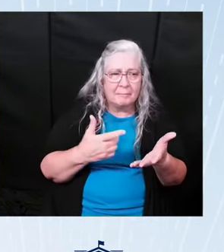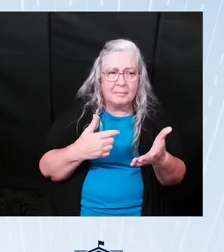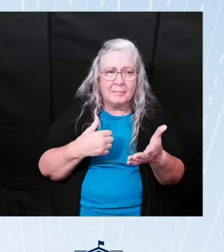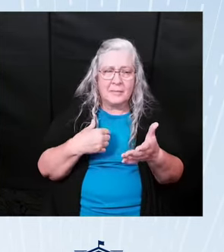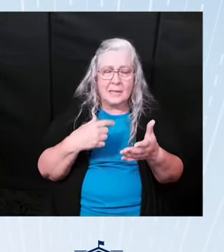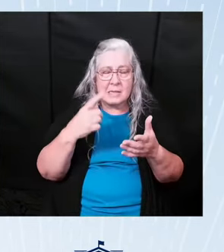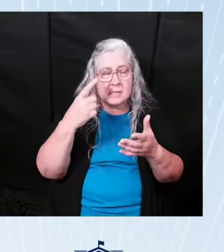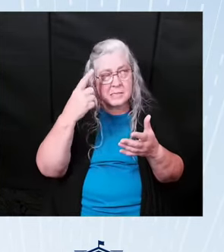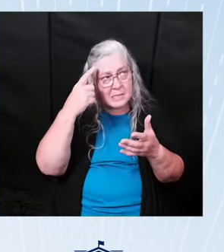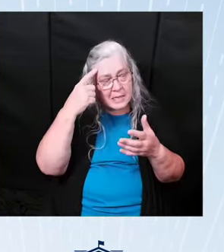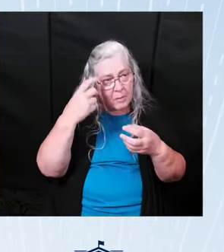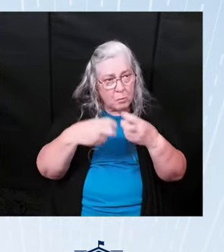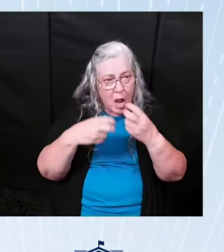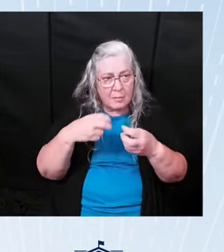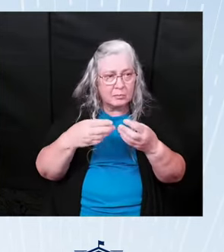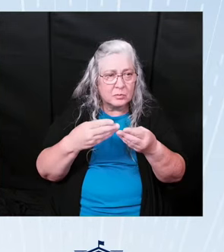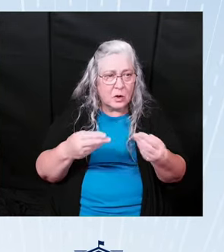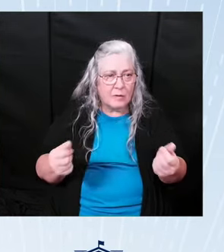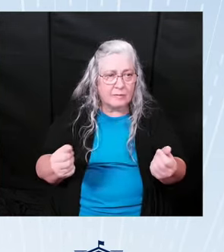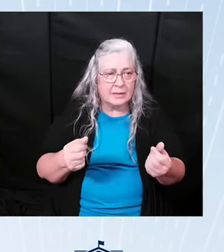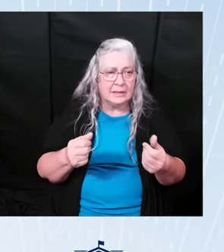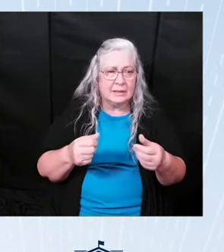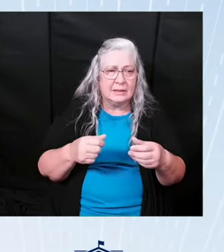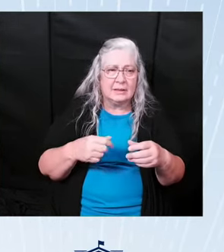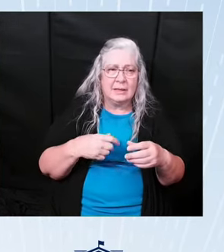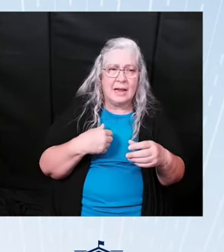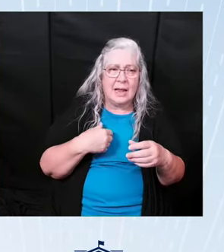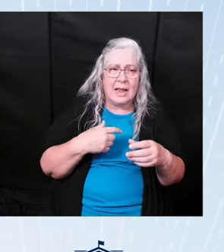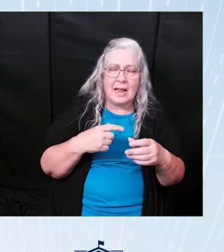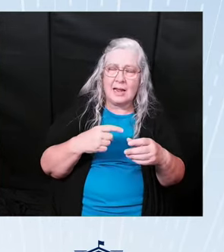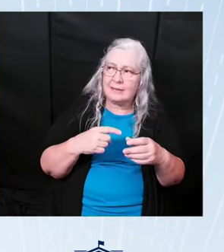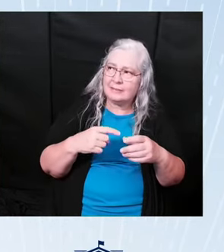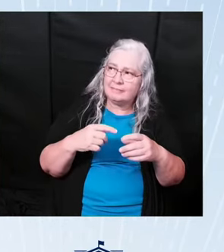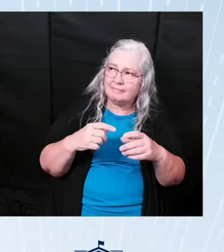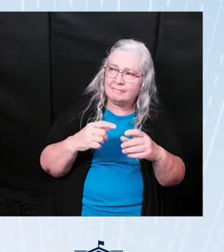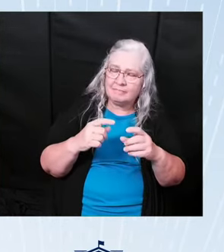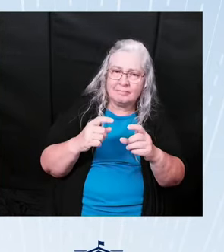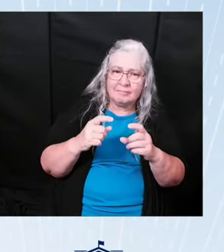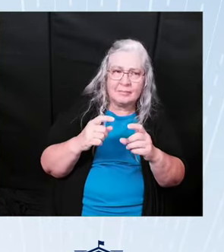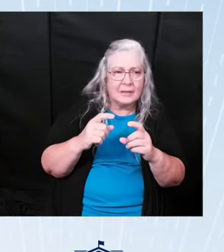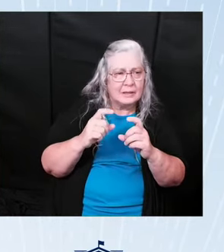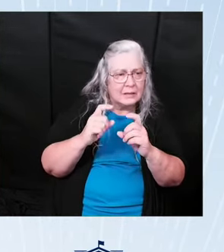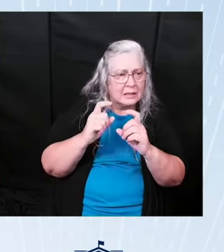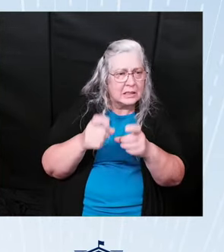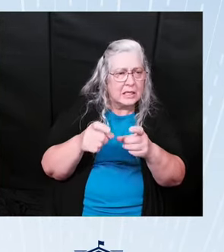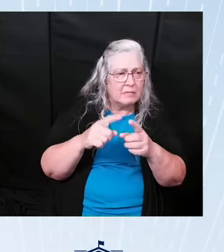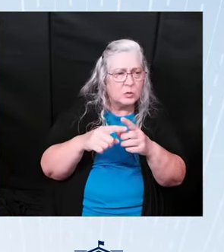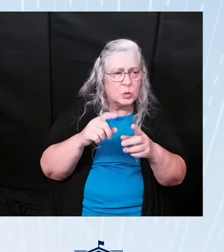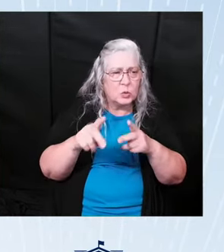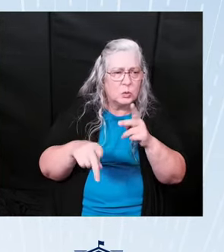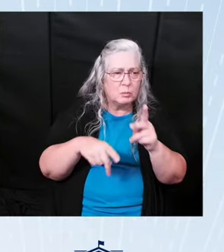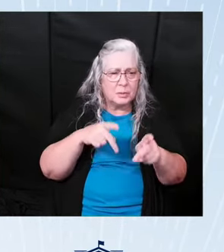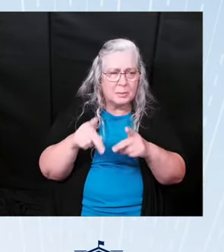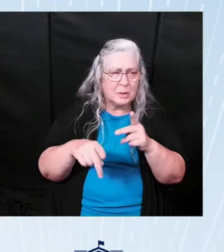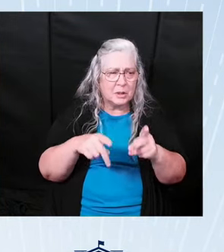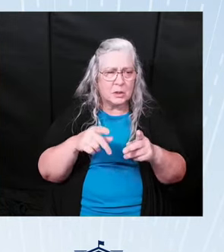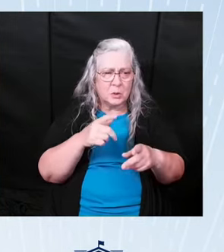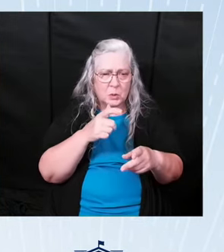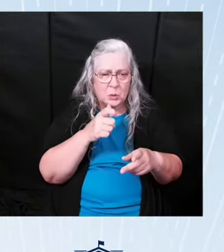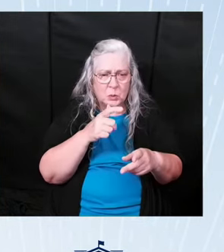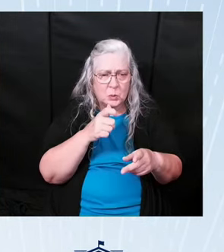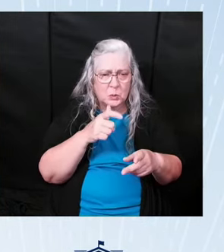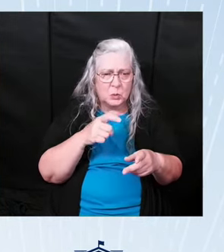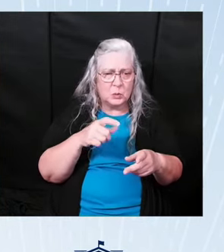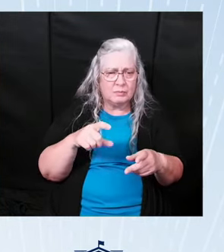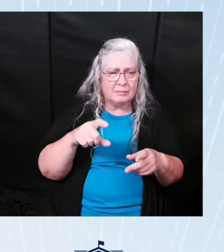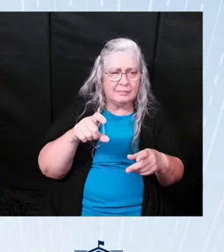that. Excellent, thank you so much. And in particular, lifting up that the importance of that collaboration. I think that one of the things